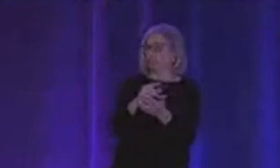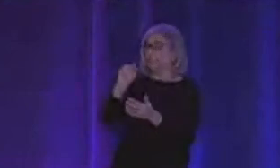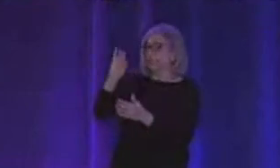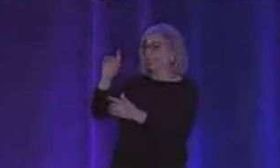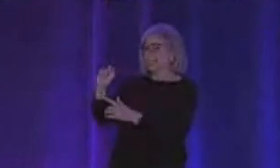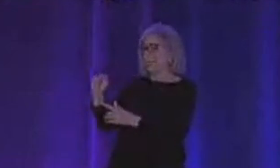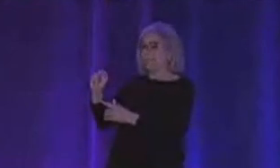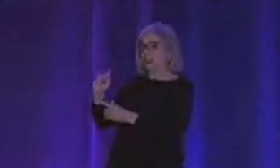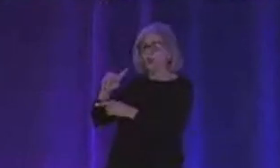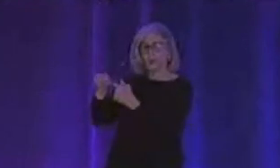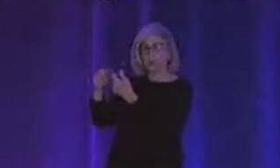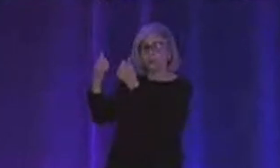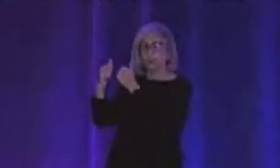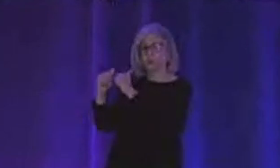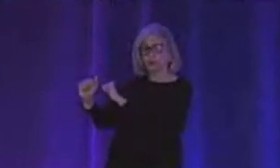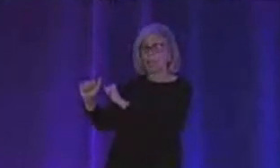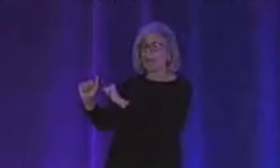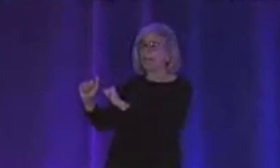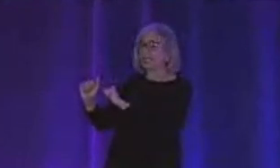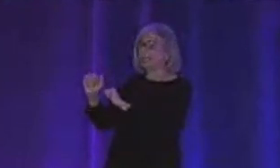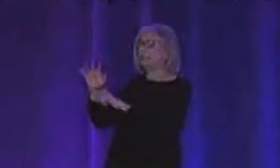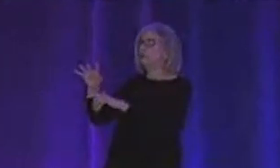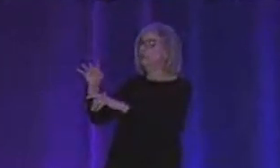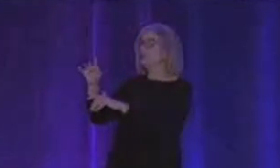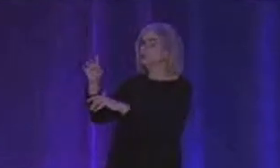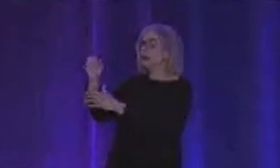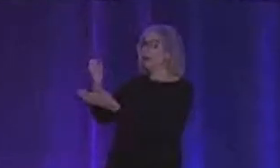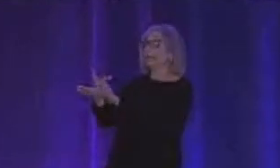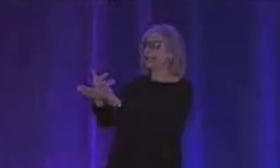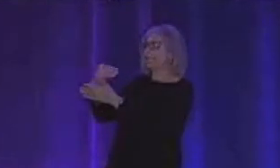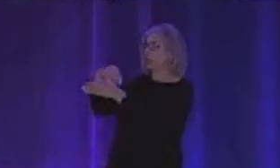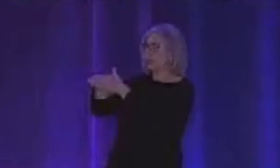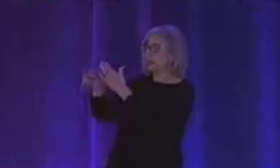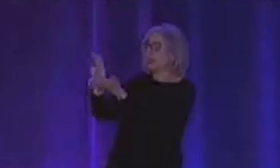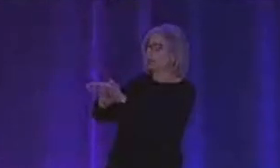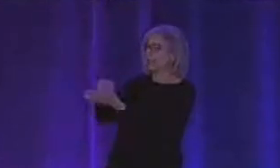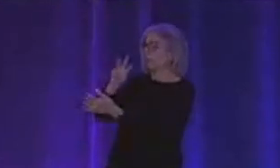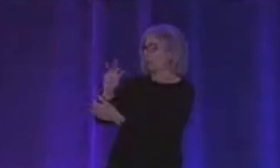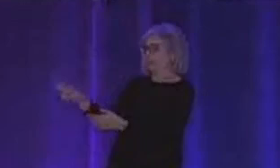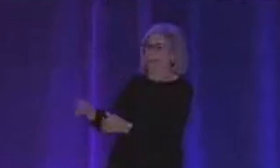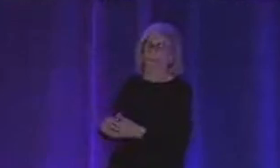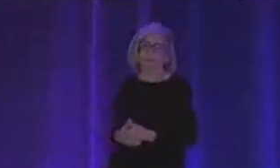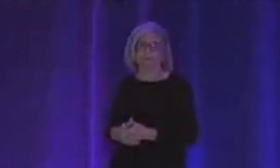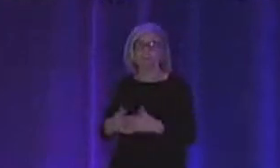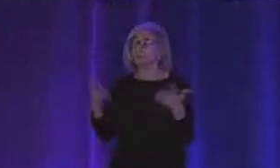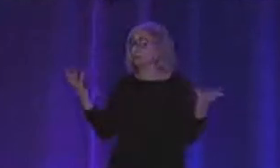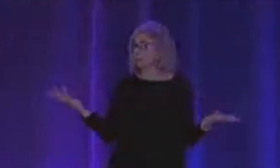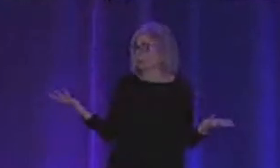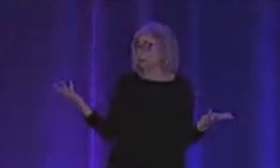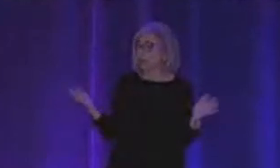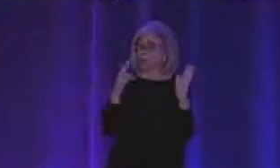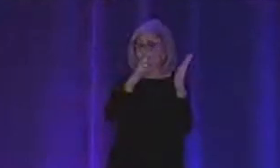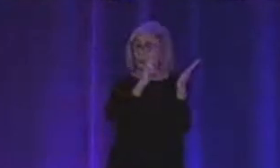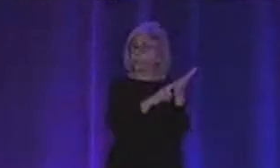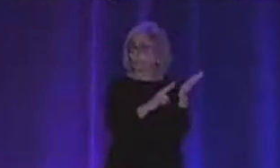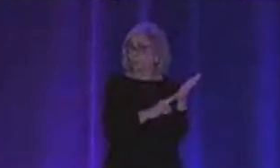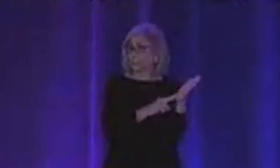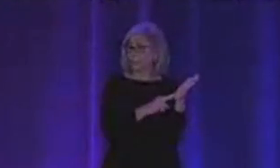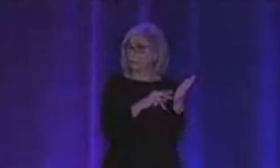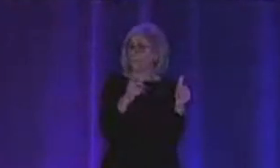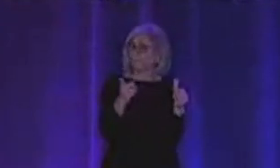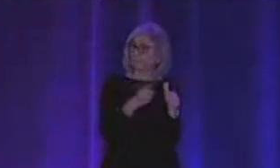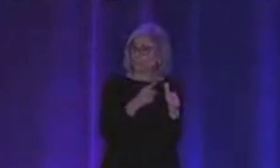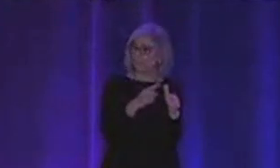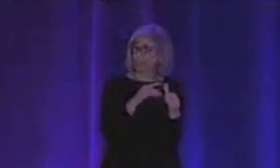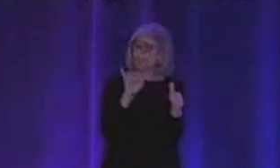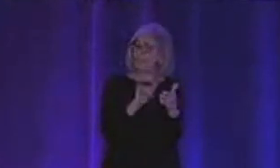you actually try to authenticate and log in to the website. All right, so for registration is the first